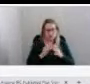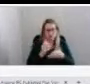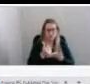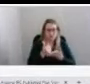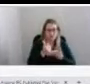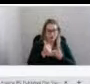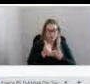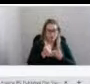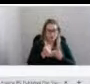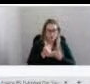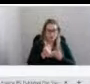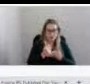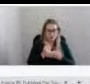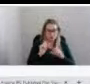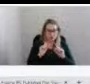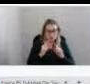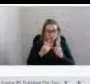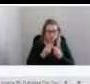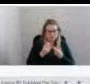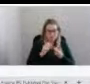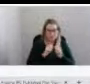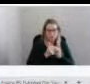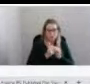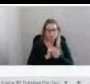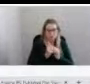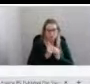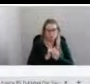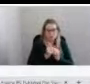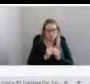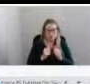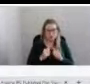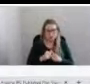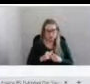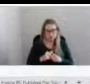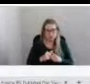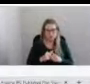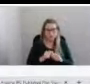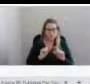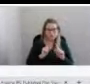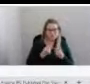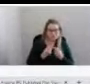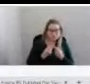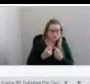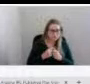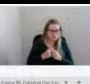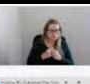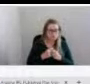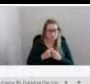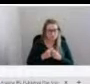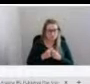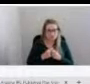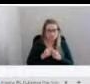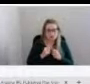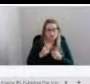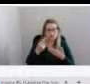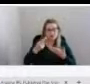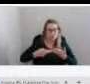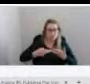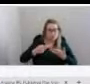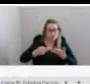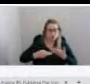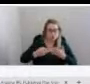make our district competitive competitive districts can result in